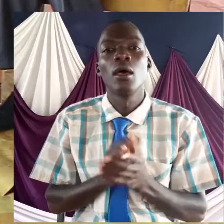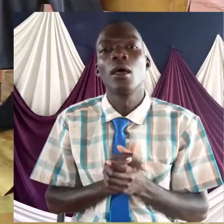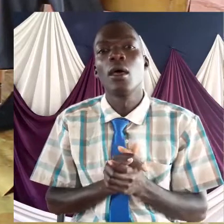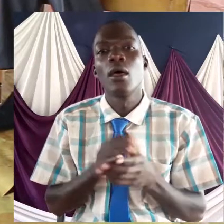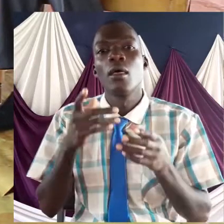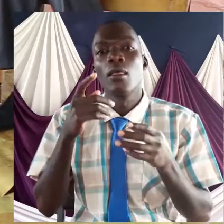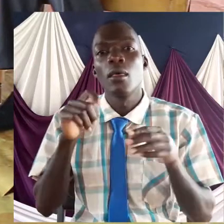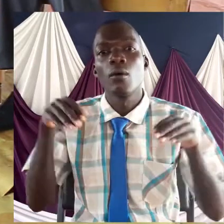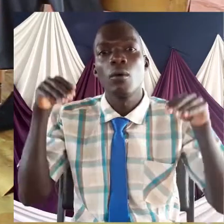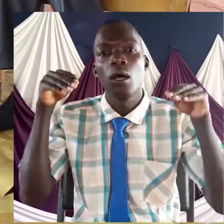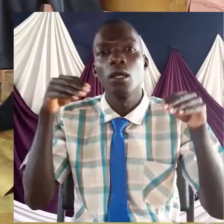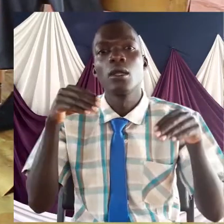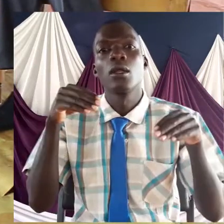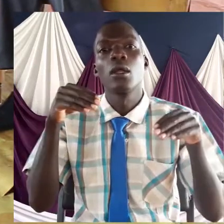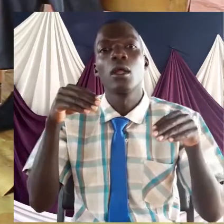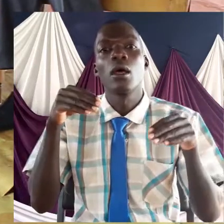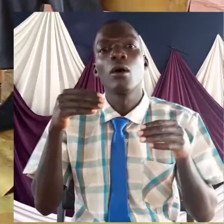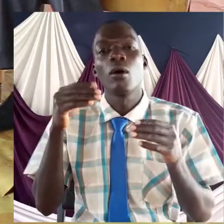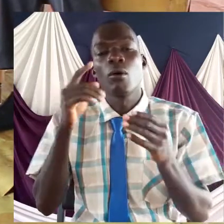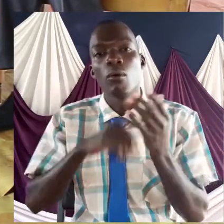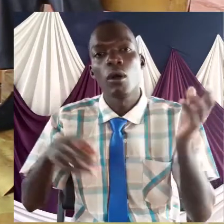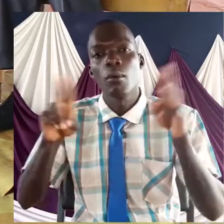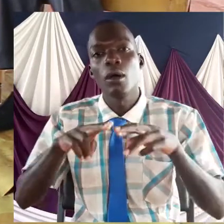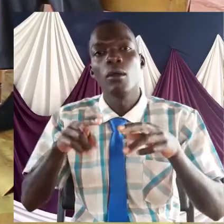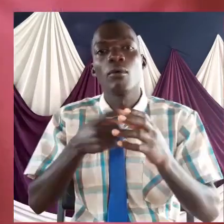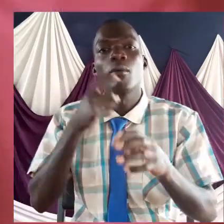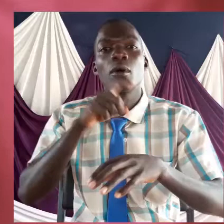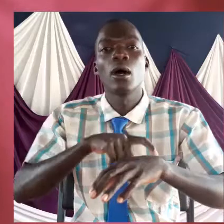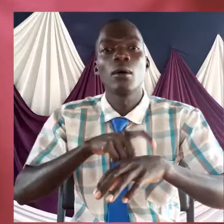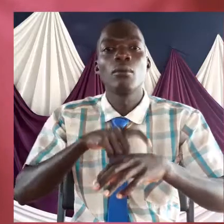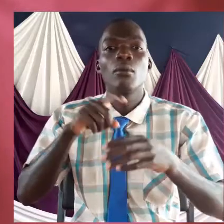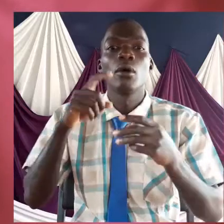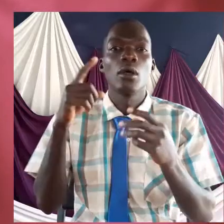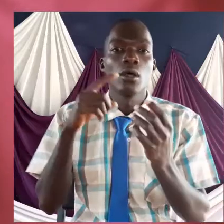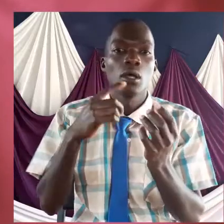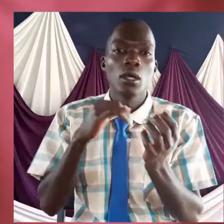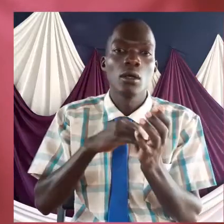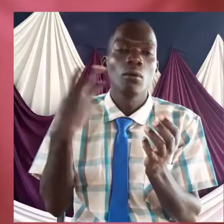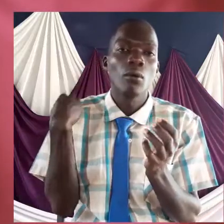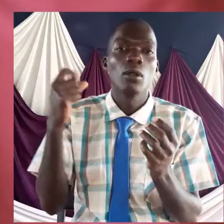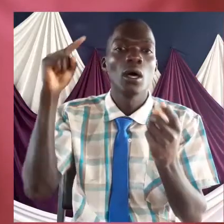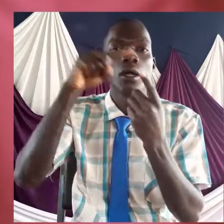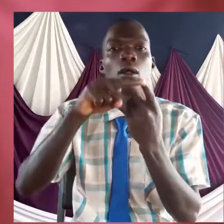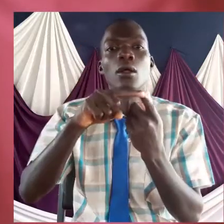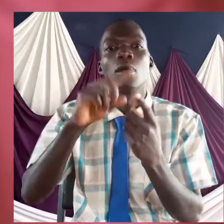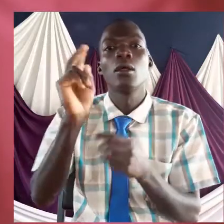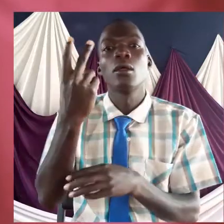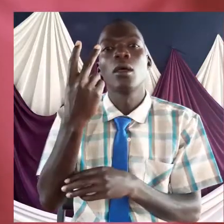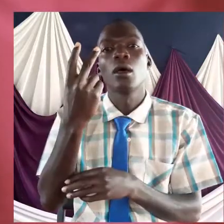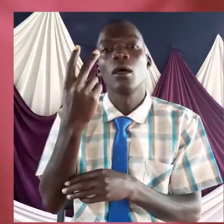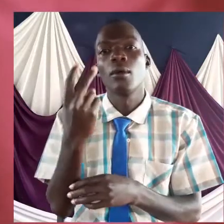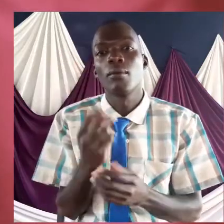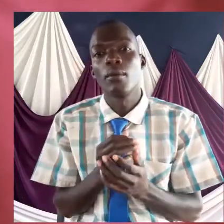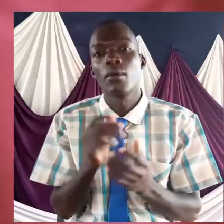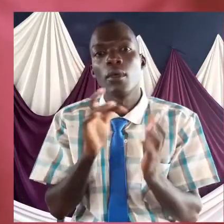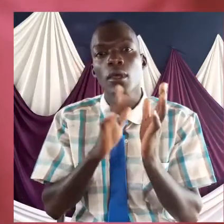the way things will happen from the time that he was mm-hmm. until the second advent